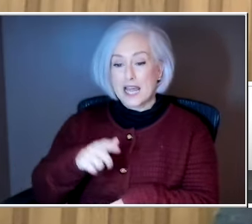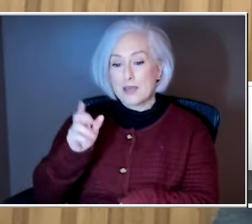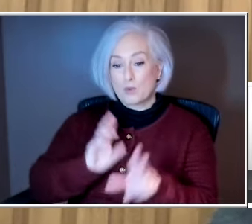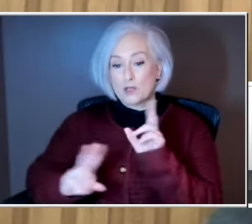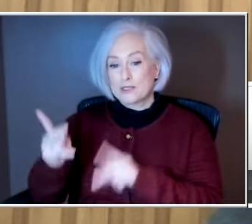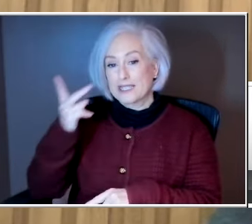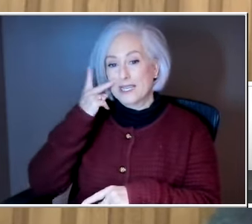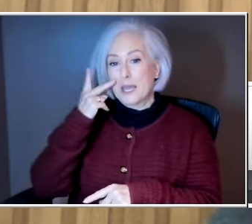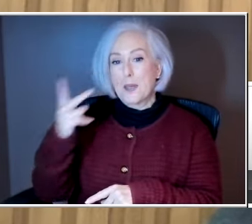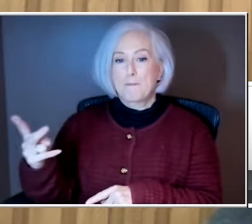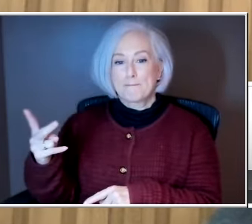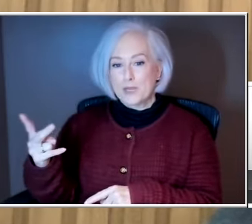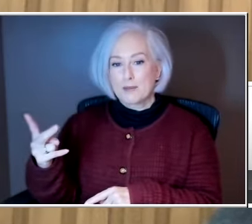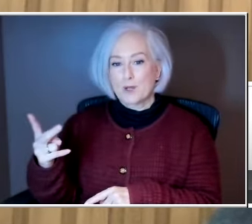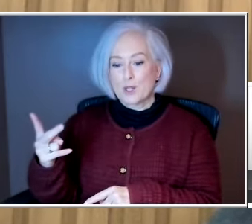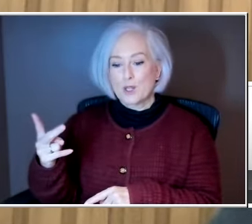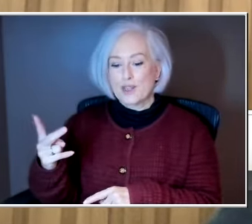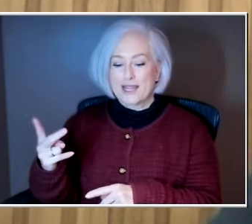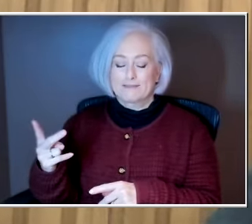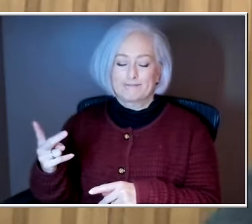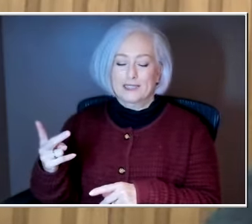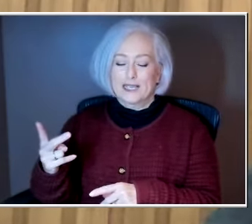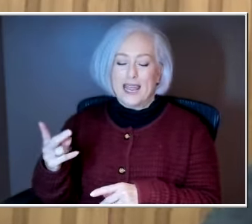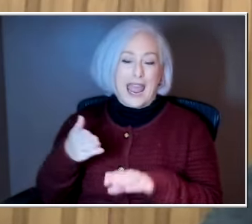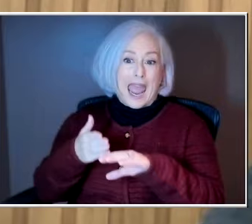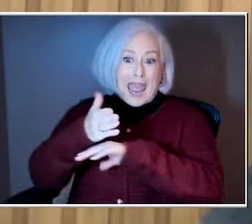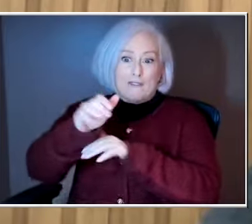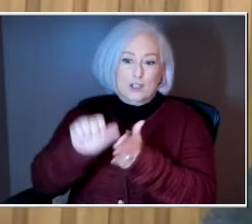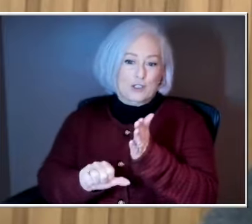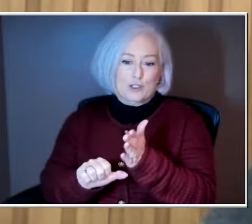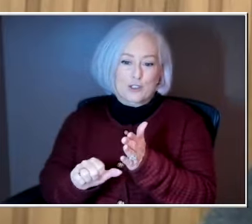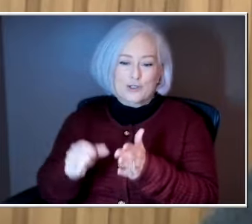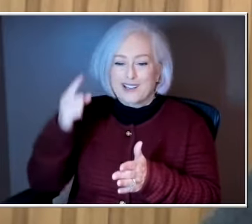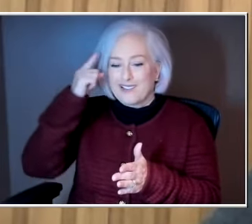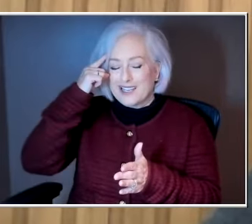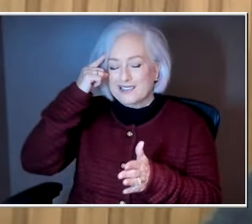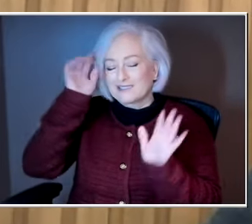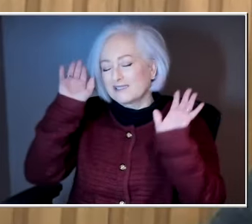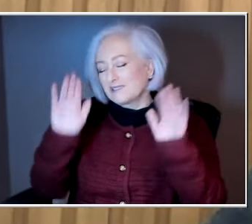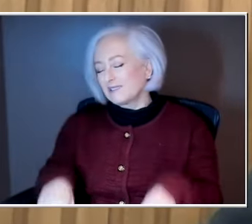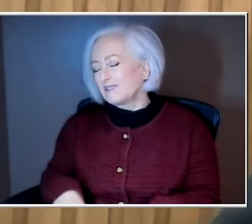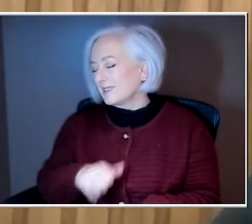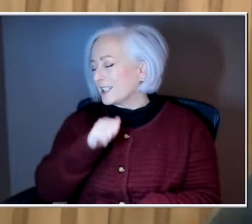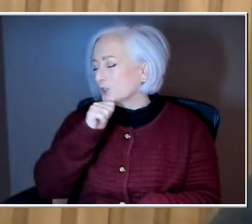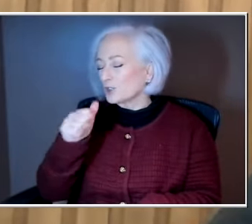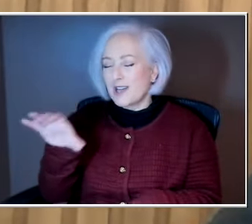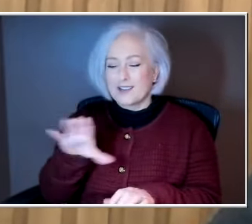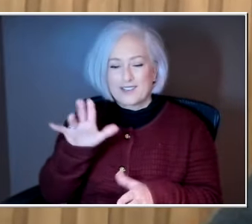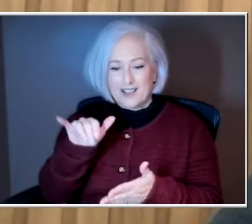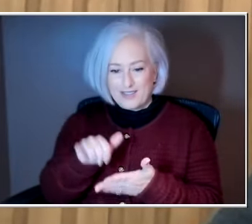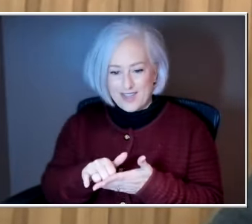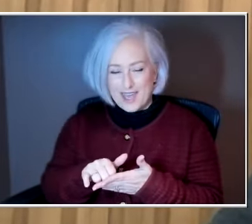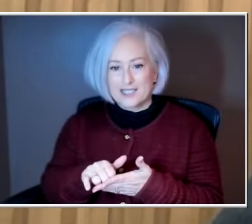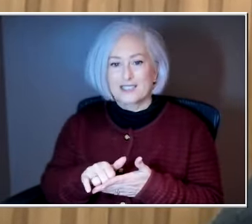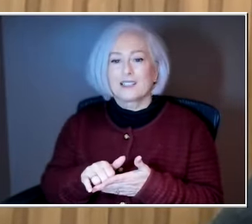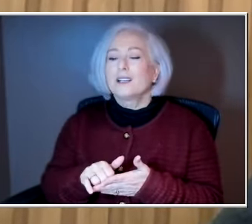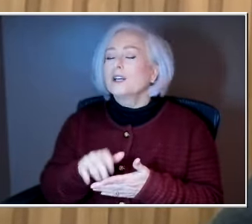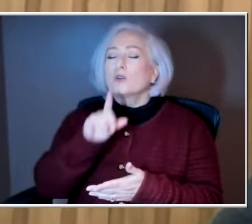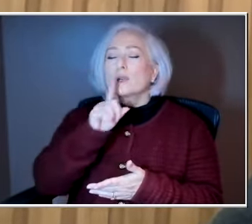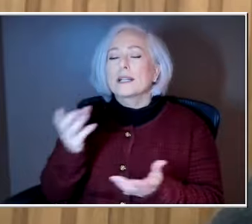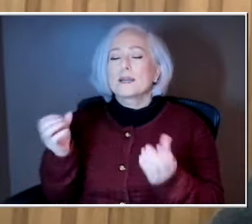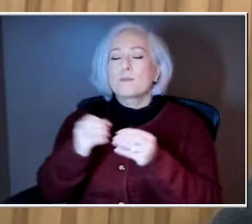of a timing issue. So maybe not that the surgery itself is something that you would have done, but think that there were so many other things maybe going on in life, or maybe